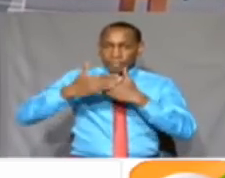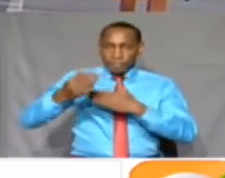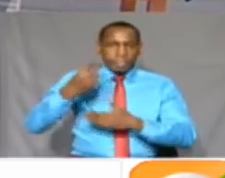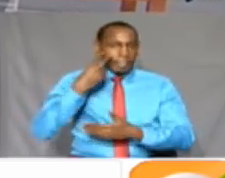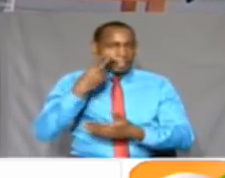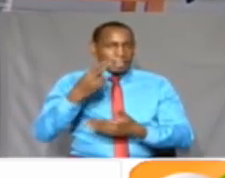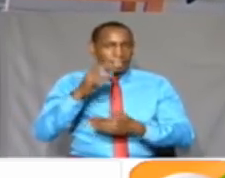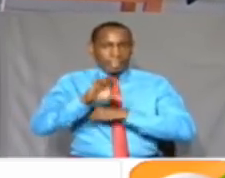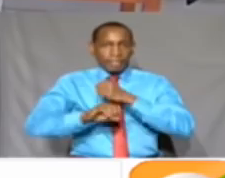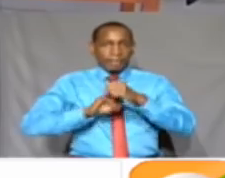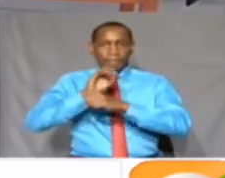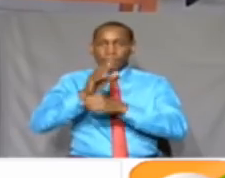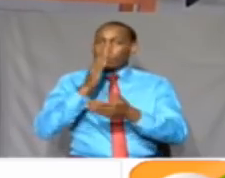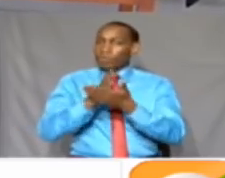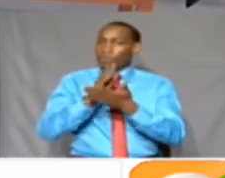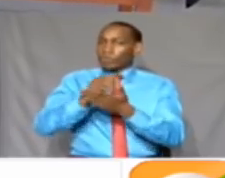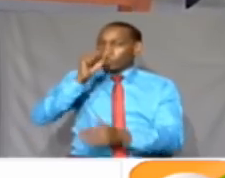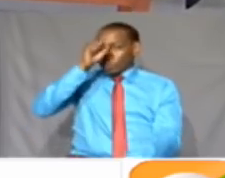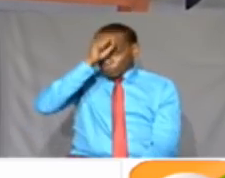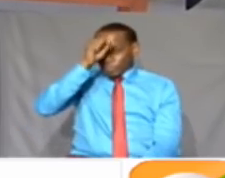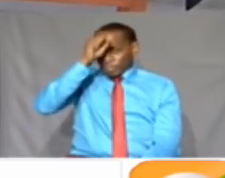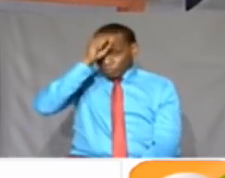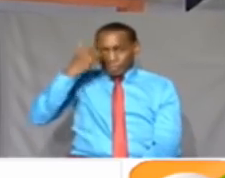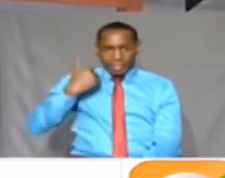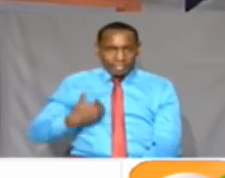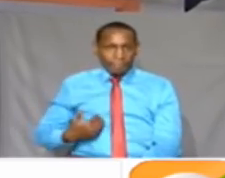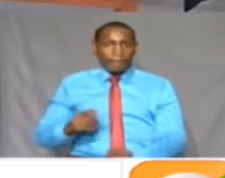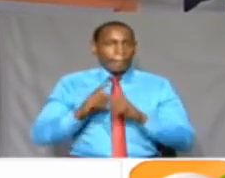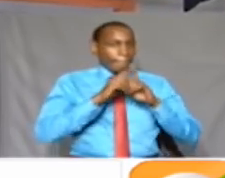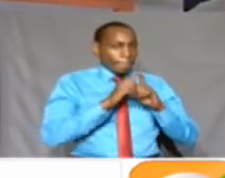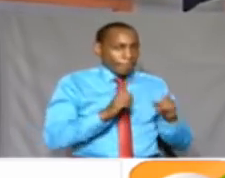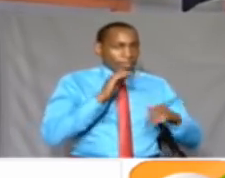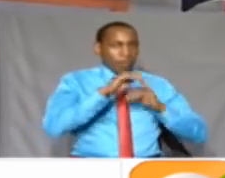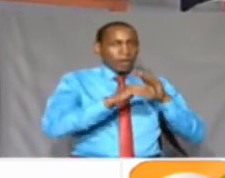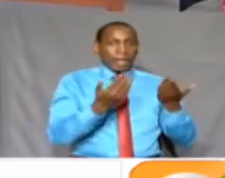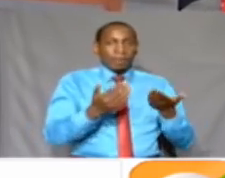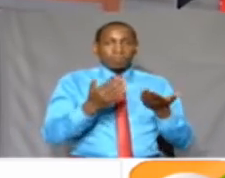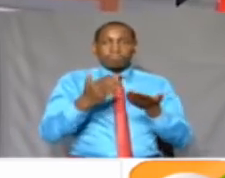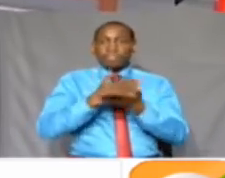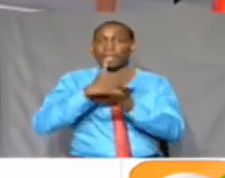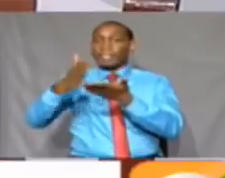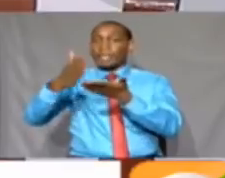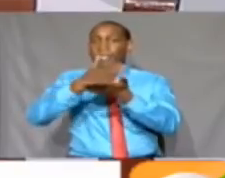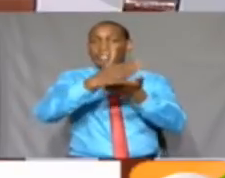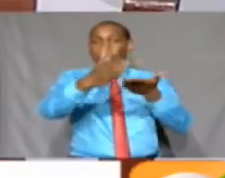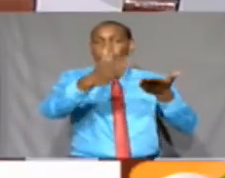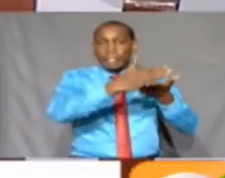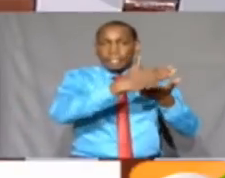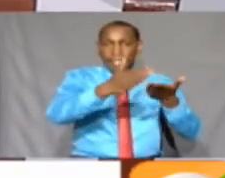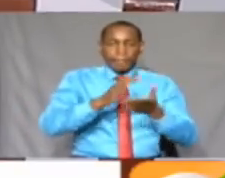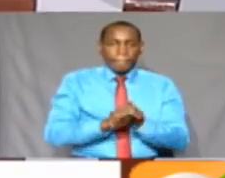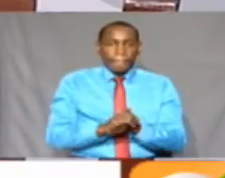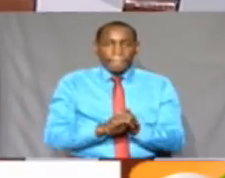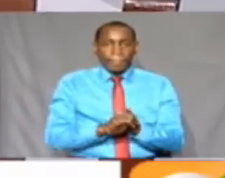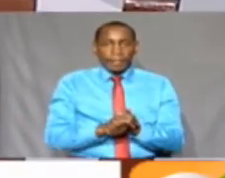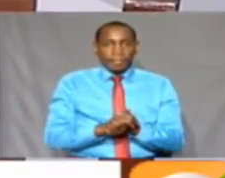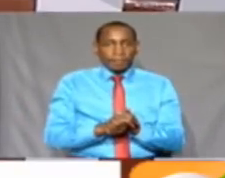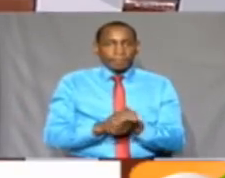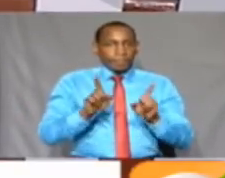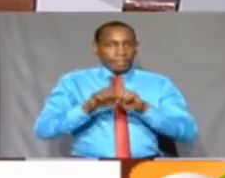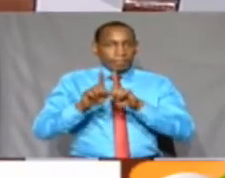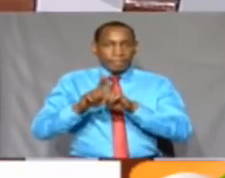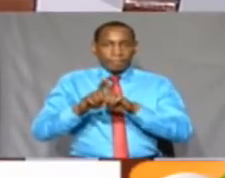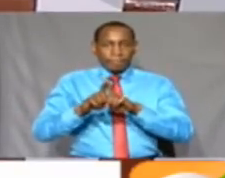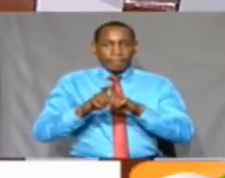that and saying, how stupid was I? Yes, but then now we are all sharing it. Yeah. Actually, part of the, you told me that I brought